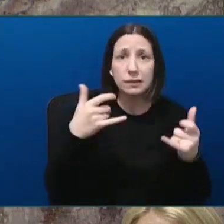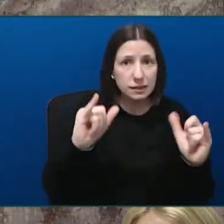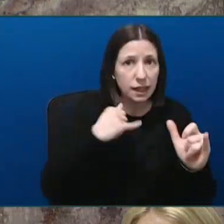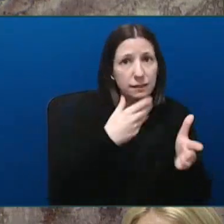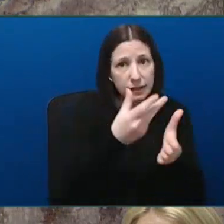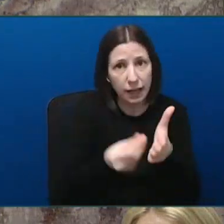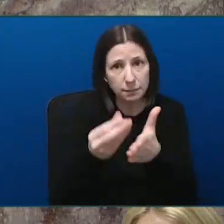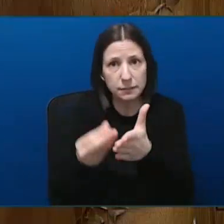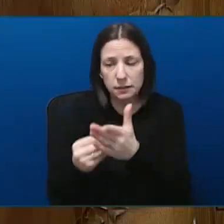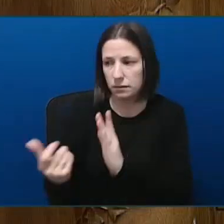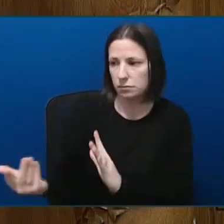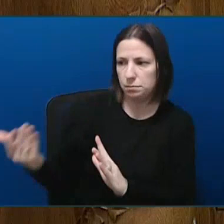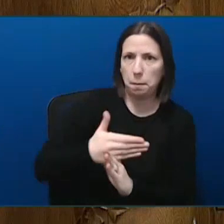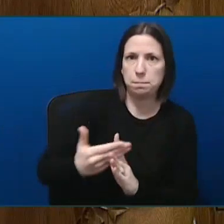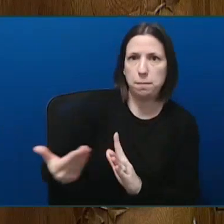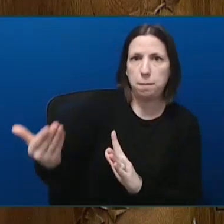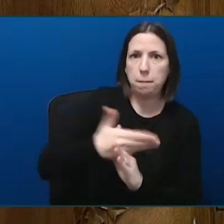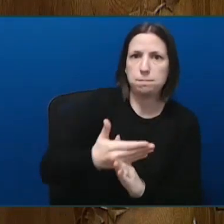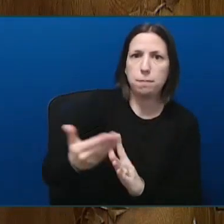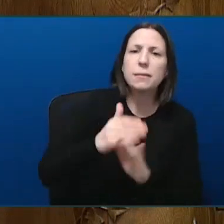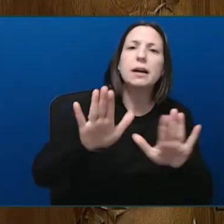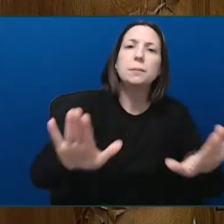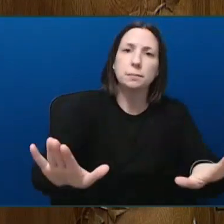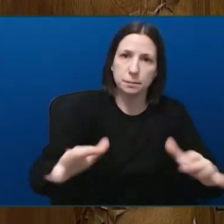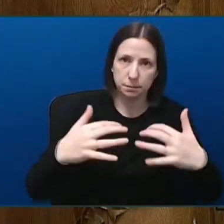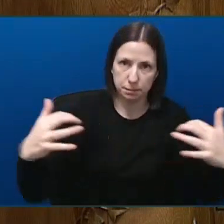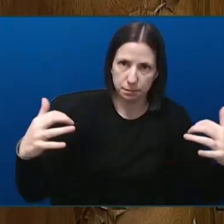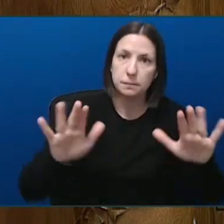Please, shh. Members,